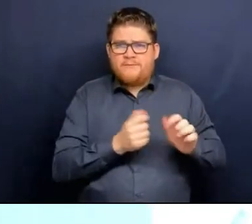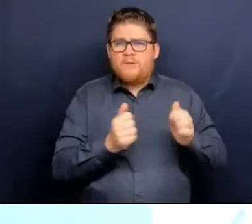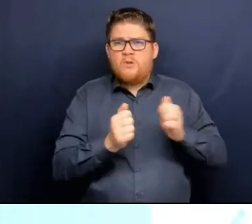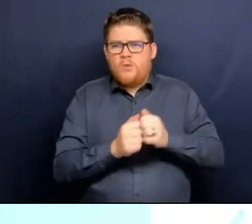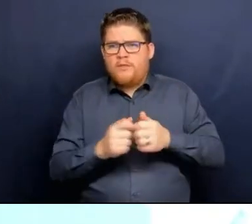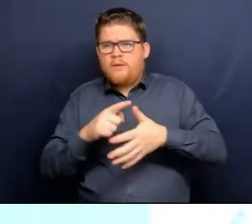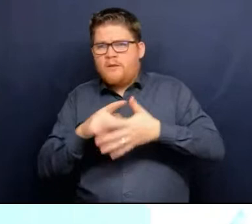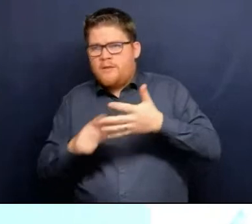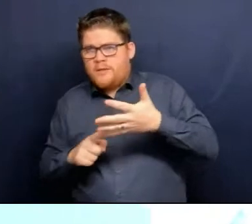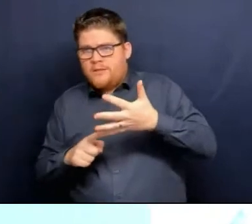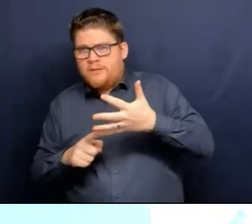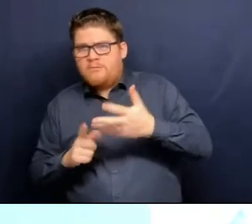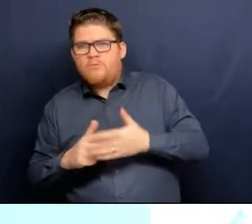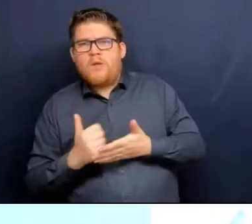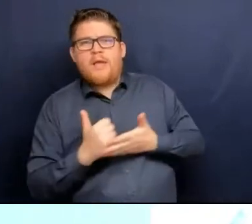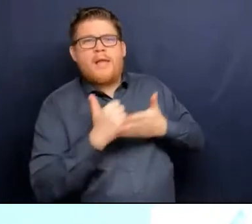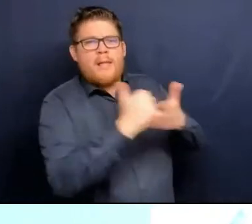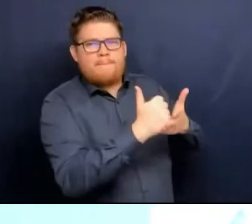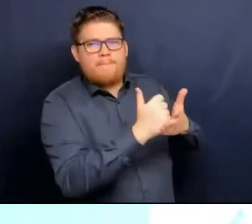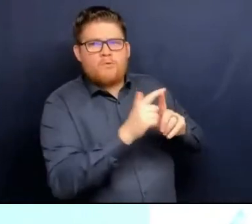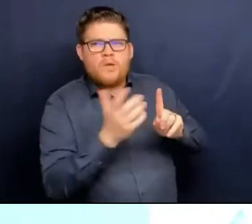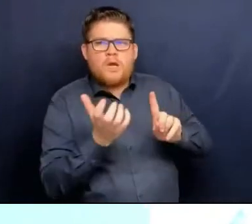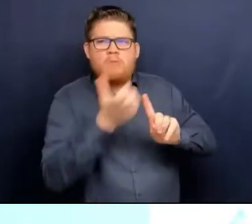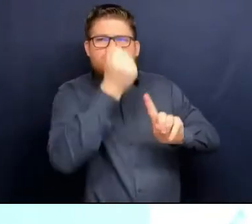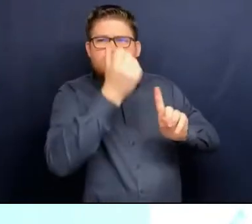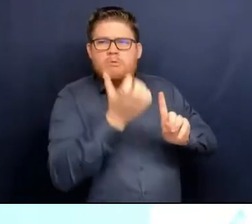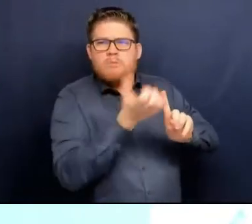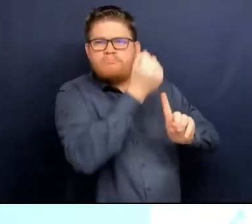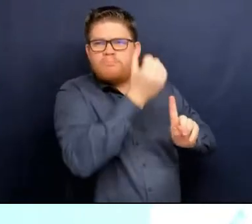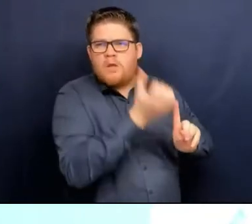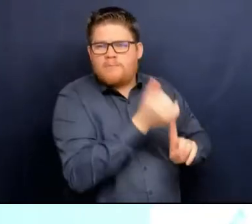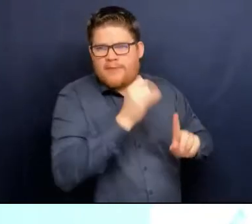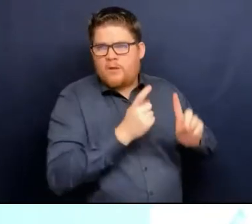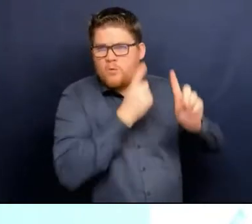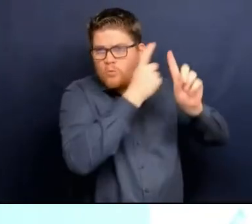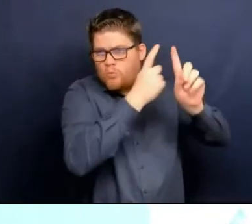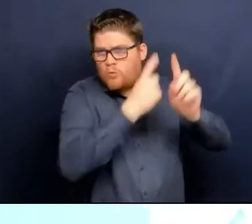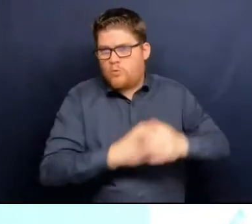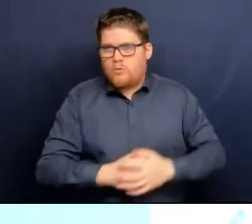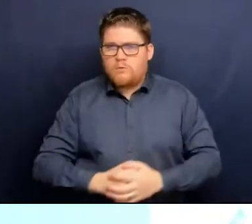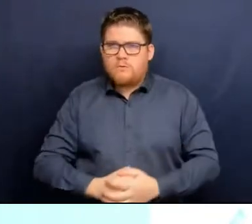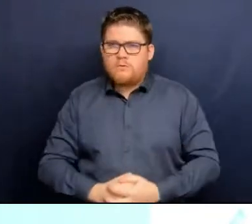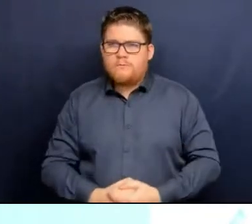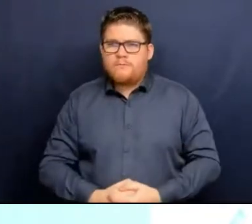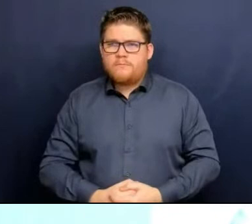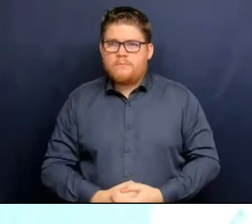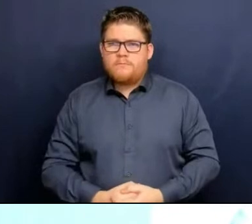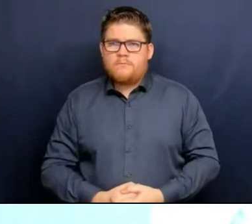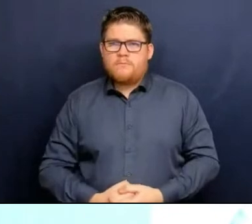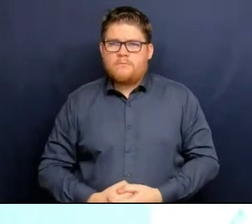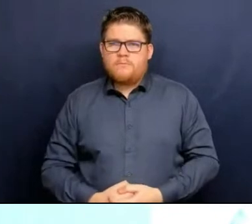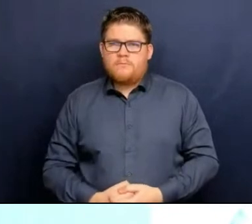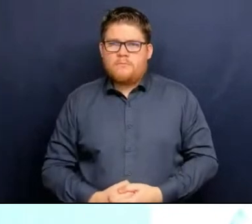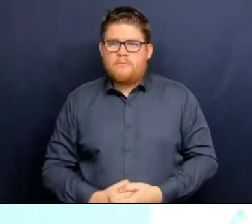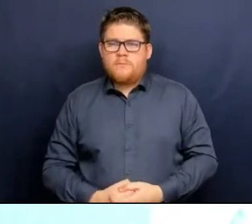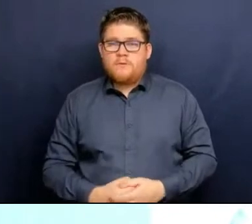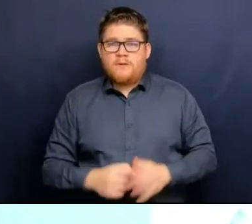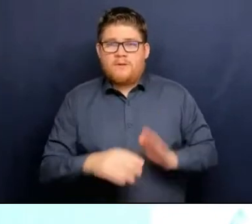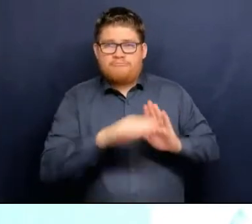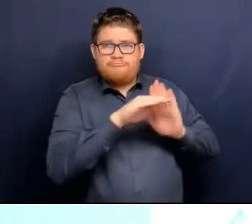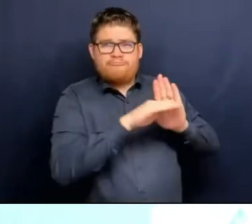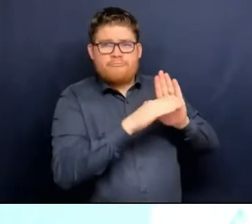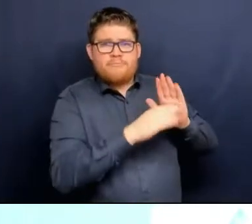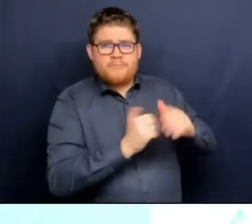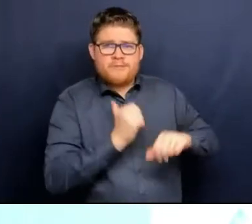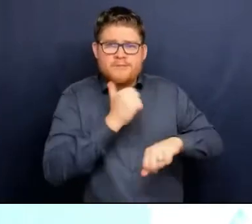aspirational, yes, we co-developed this. This is the vision that we want for Indigenous and non-Indigenous people alike, because the